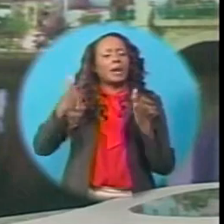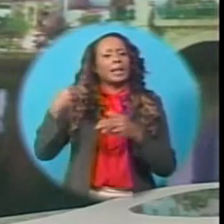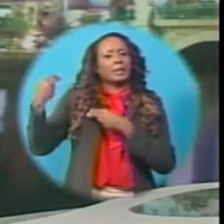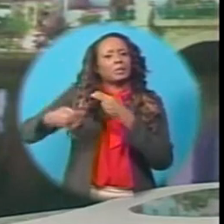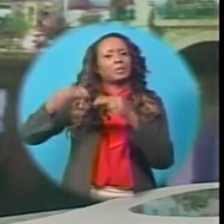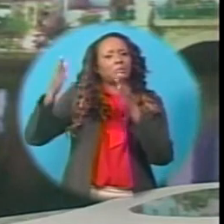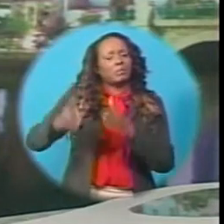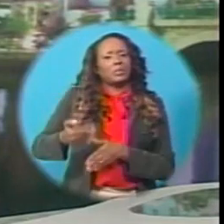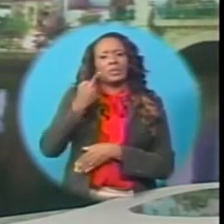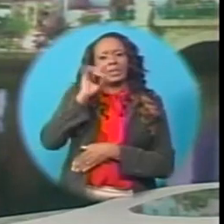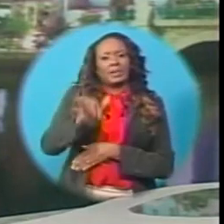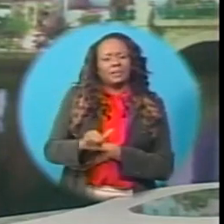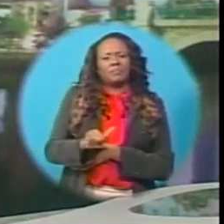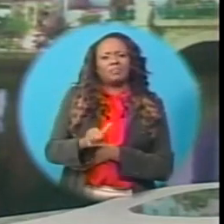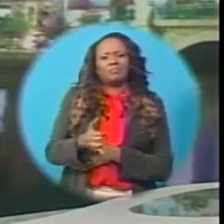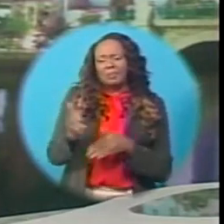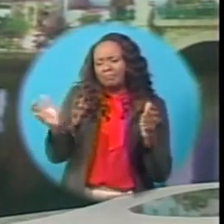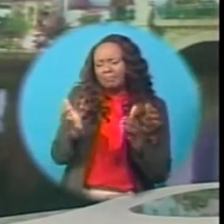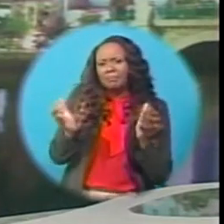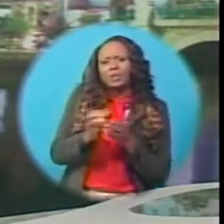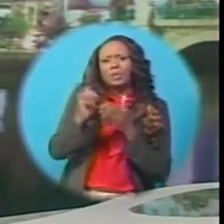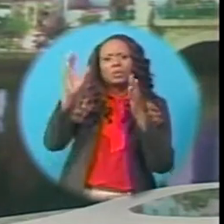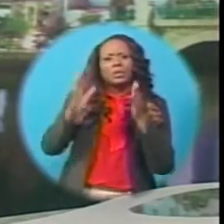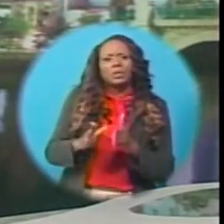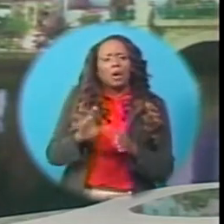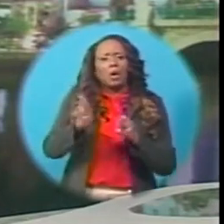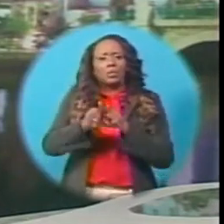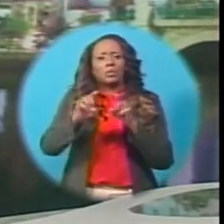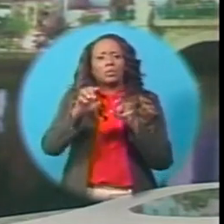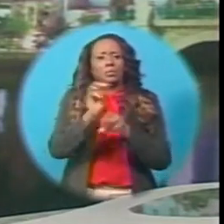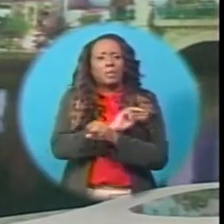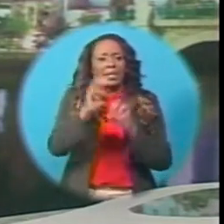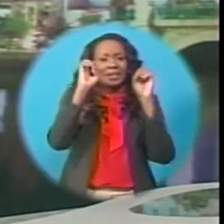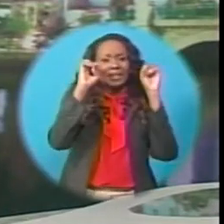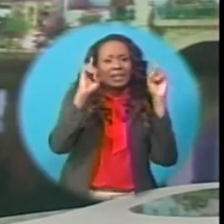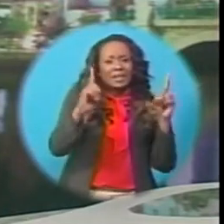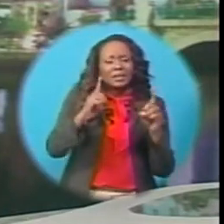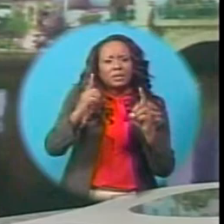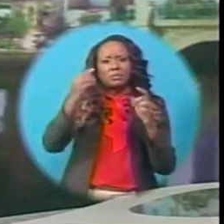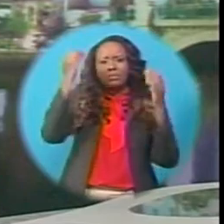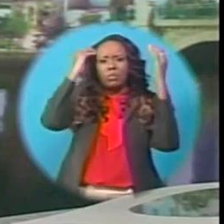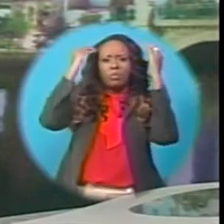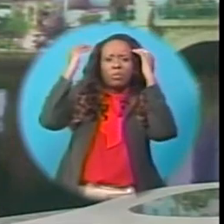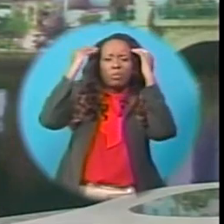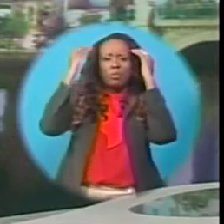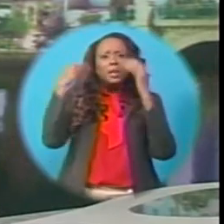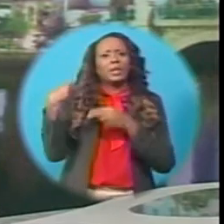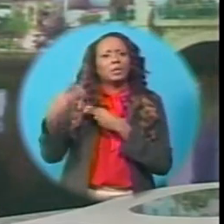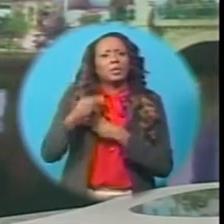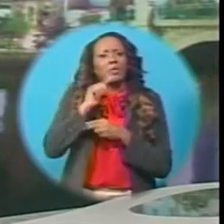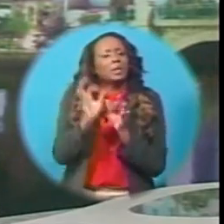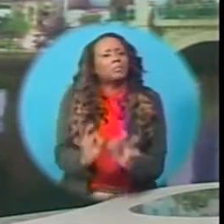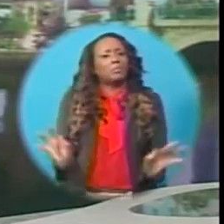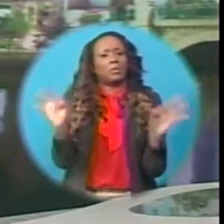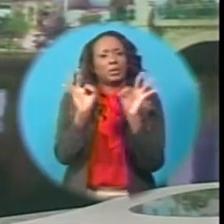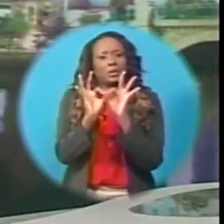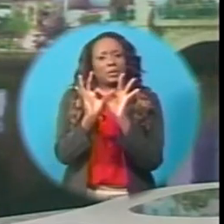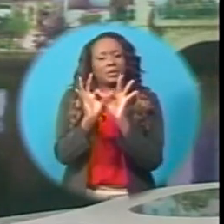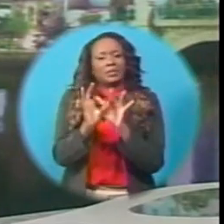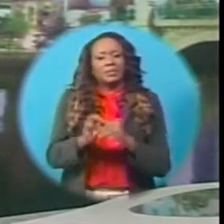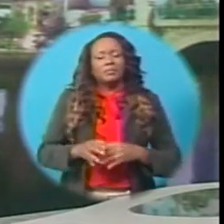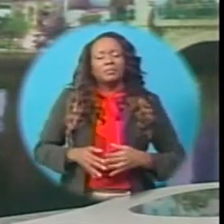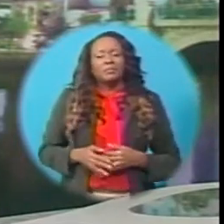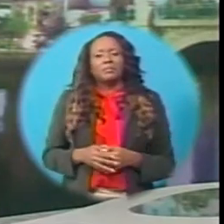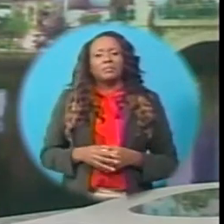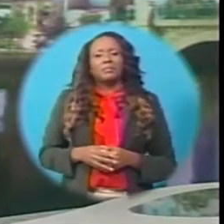Rodney Worrell. He's encouraging students as well as the Ministry of Education to acknowledge the value of the subject. Dr. Worrell